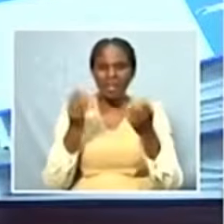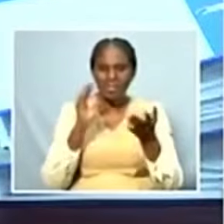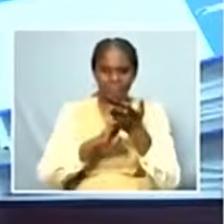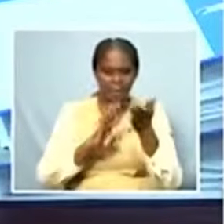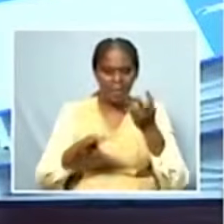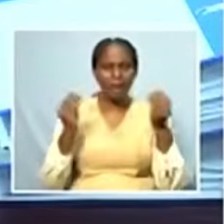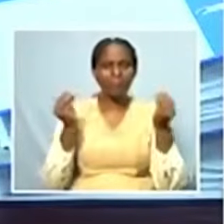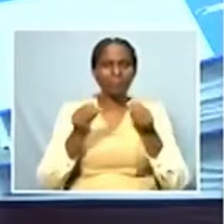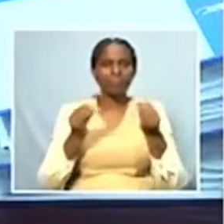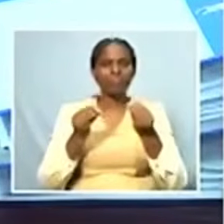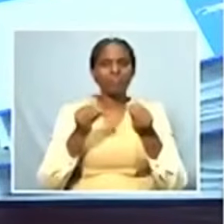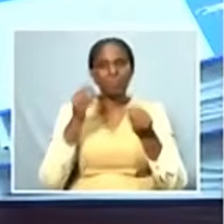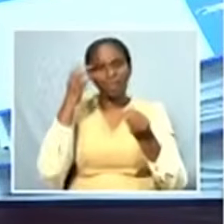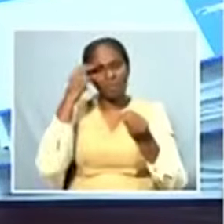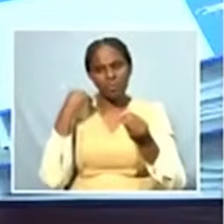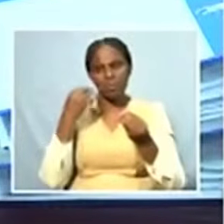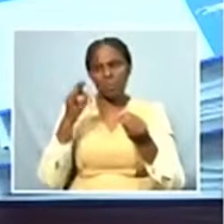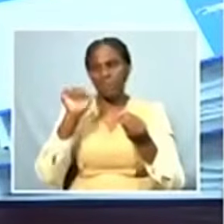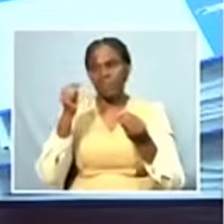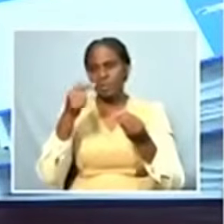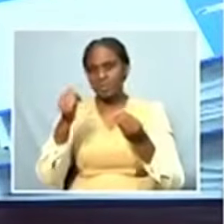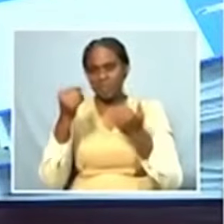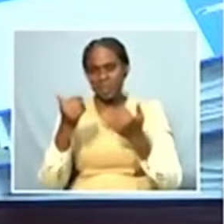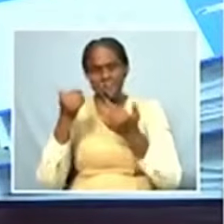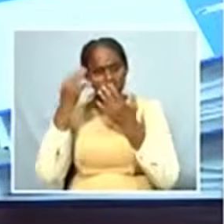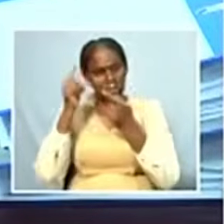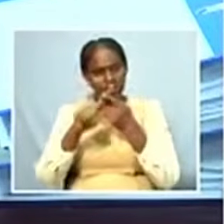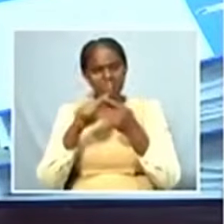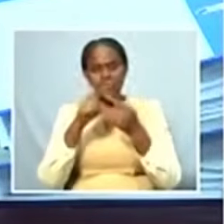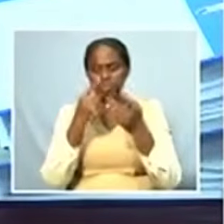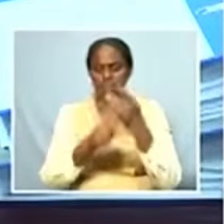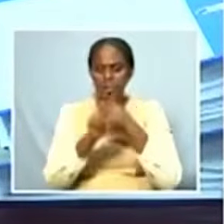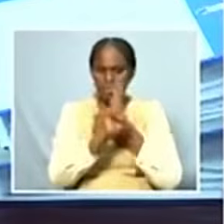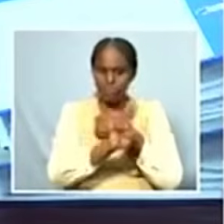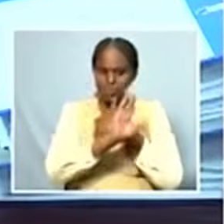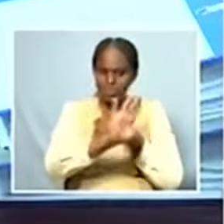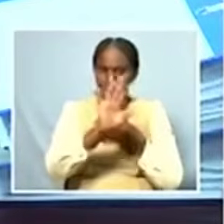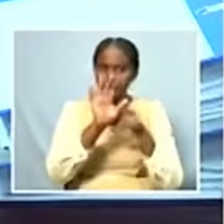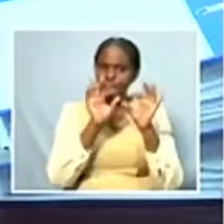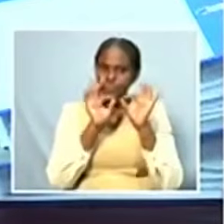because the Office of the Attorney General is expected to exercise due